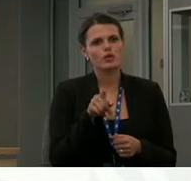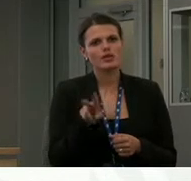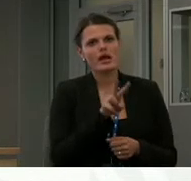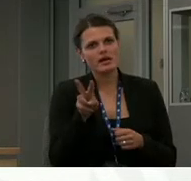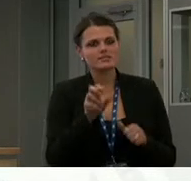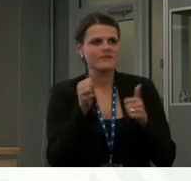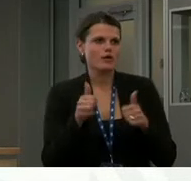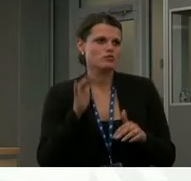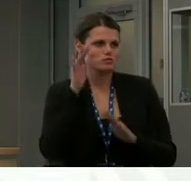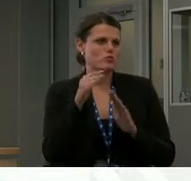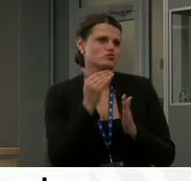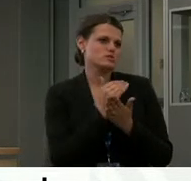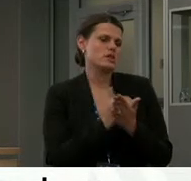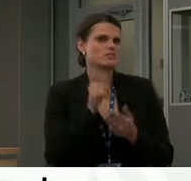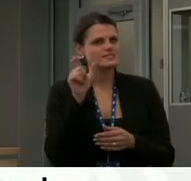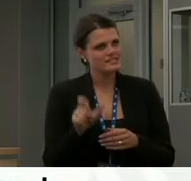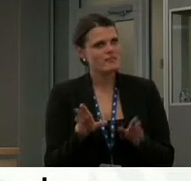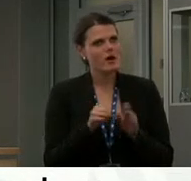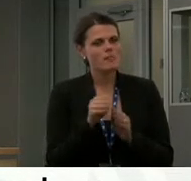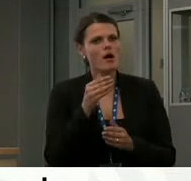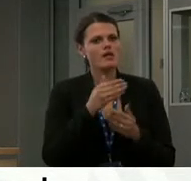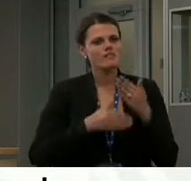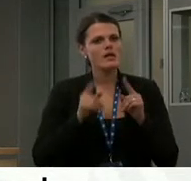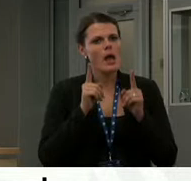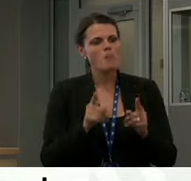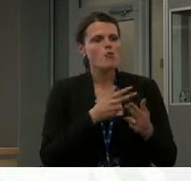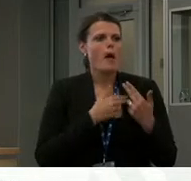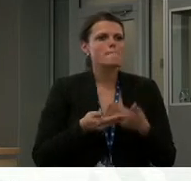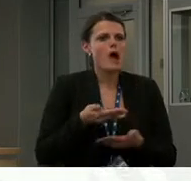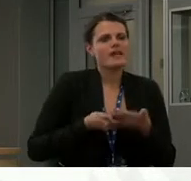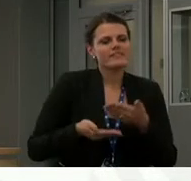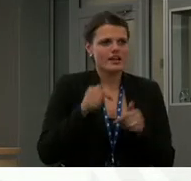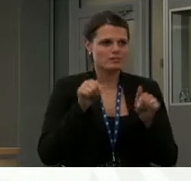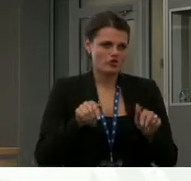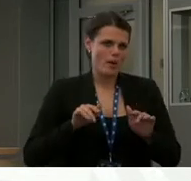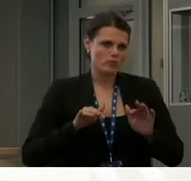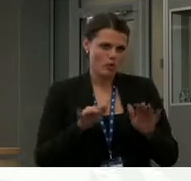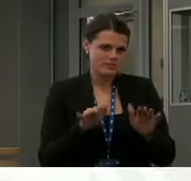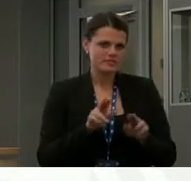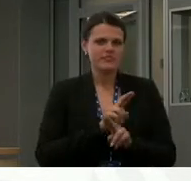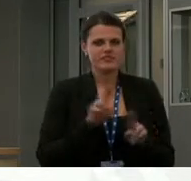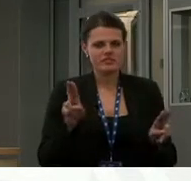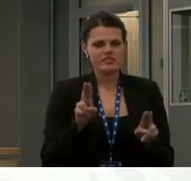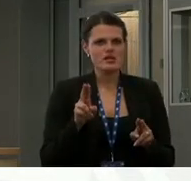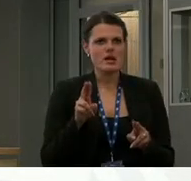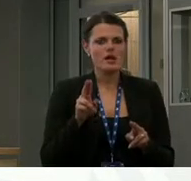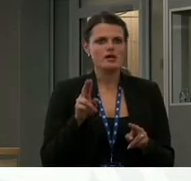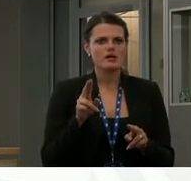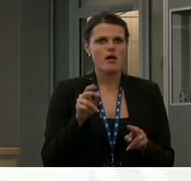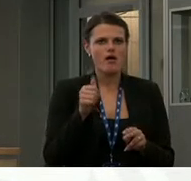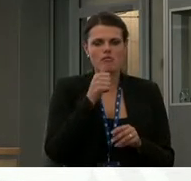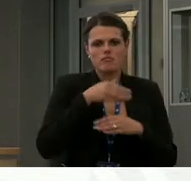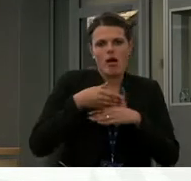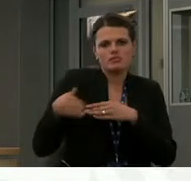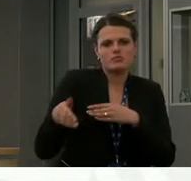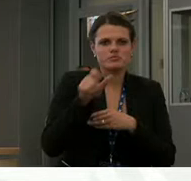this means that persons with disabilities should be true partners in this process, rather than anonymous